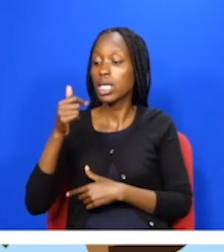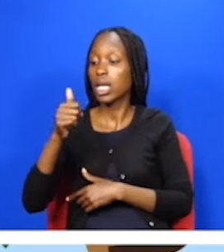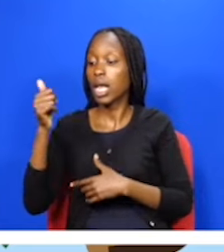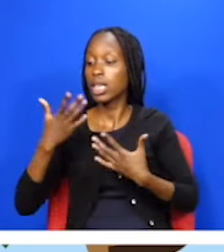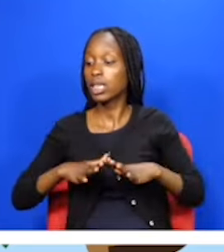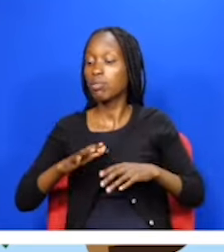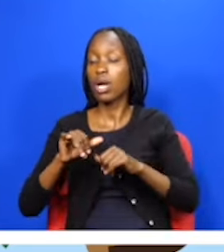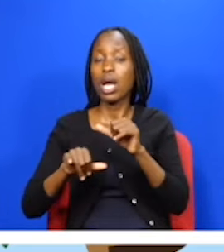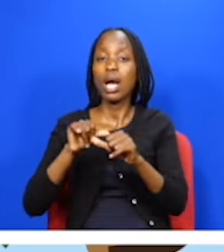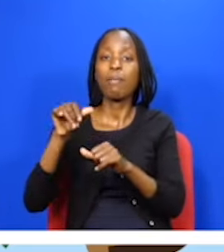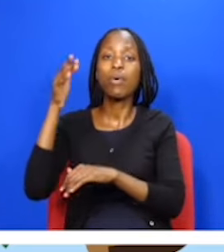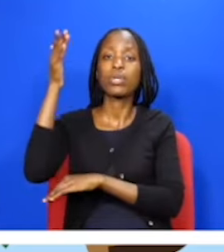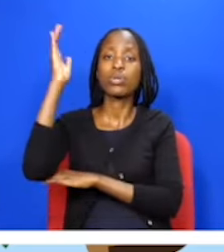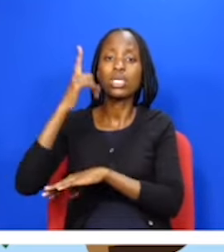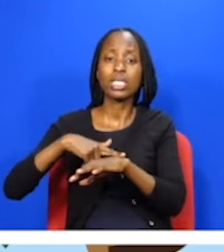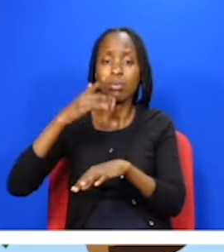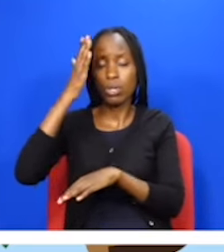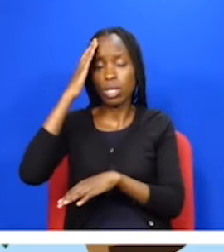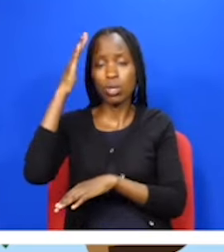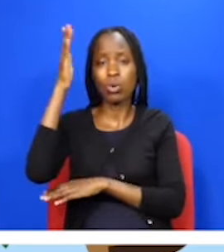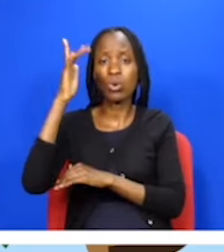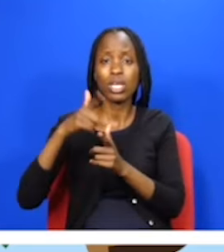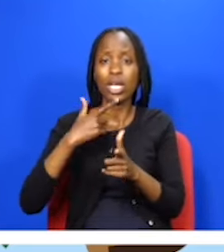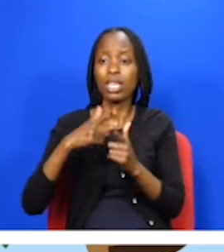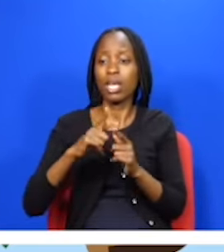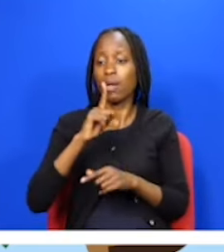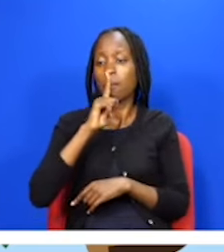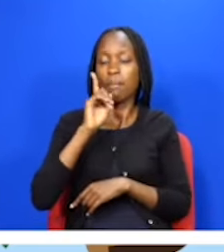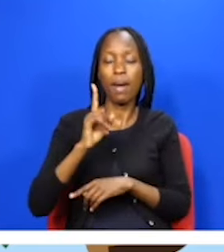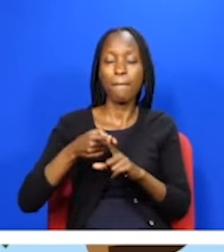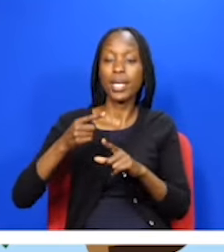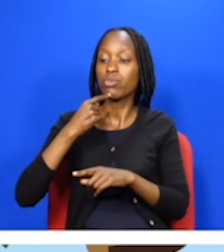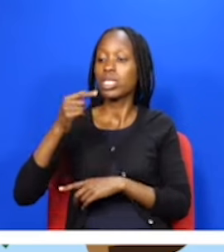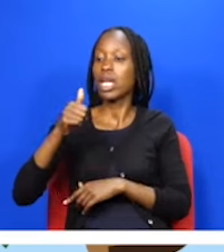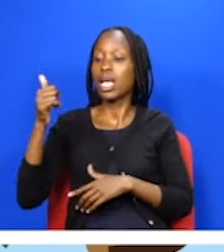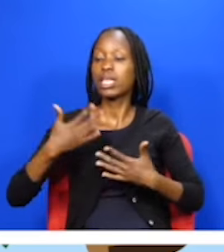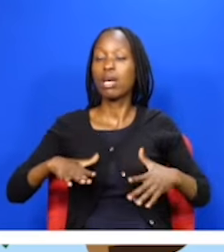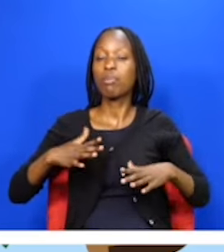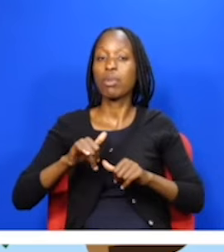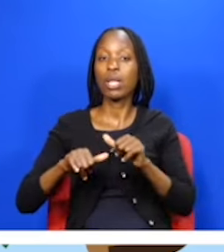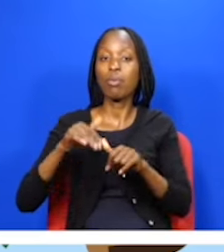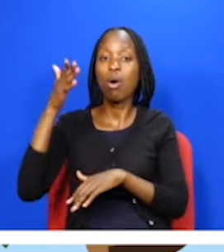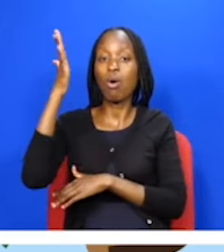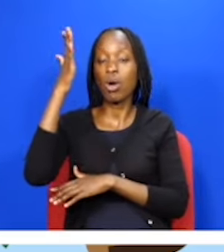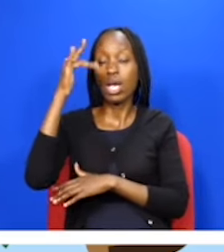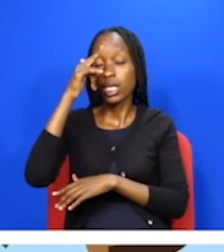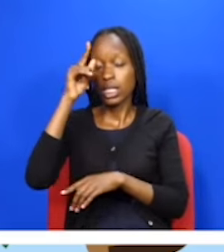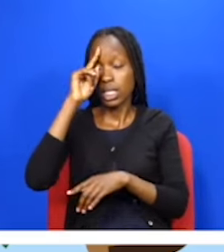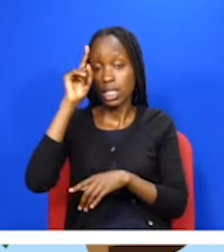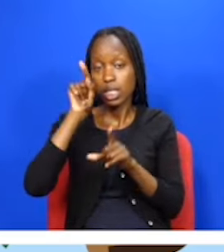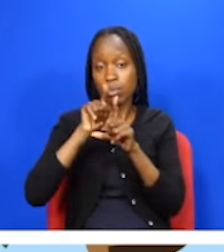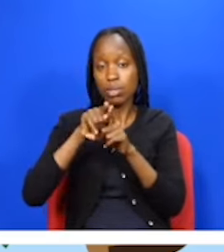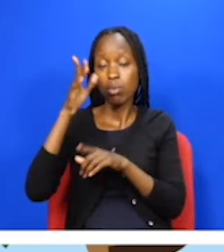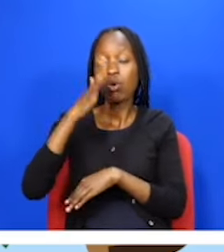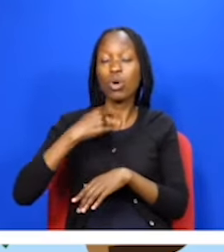God. When we know God, we don't keep quiet, we go and tell others. And that is why God wants us to use our